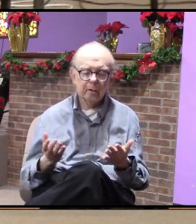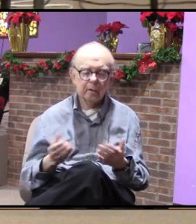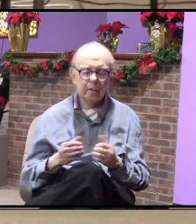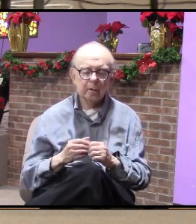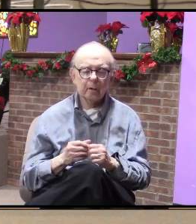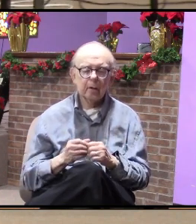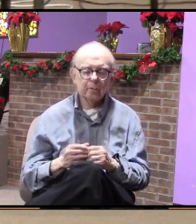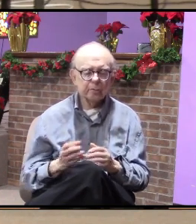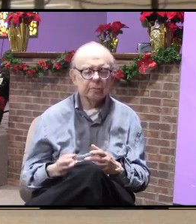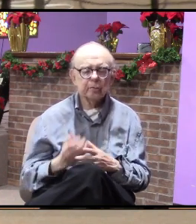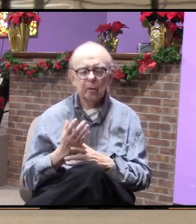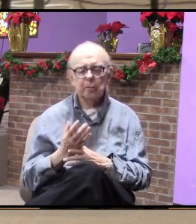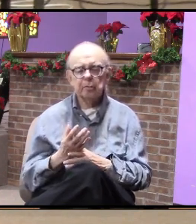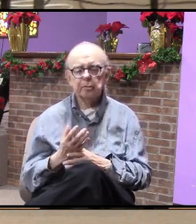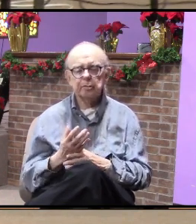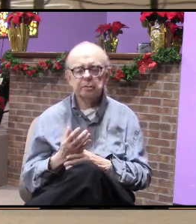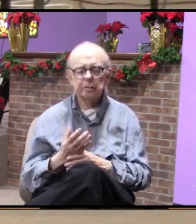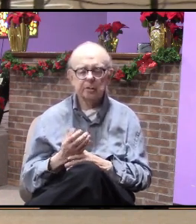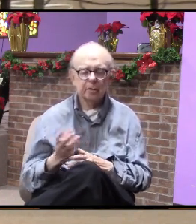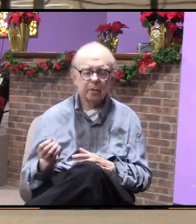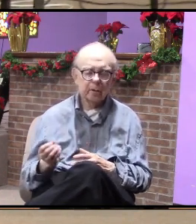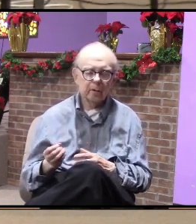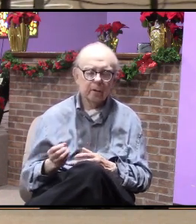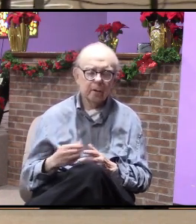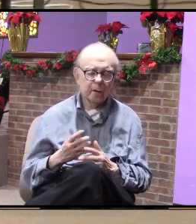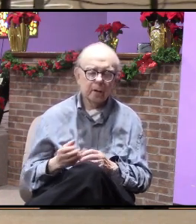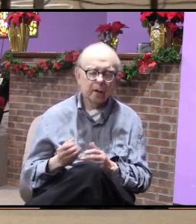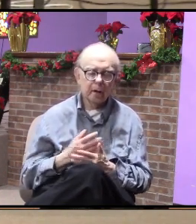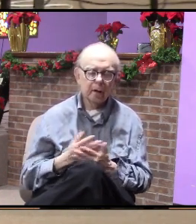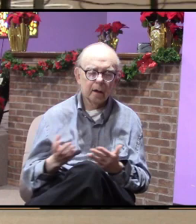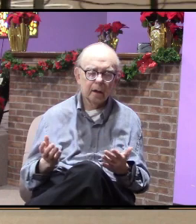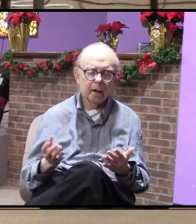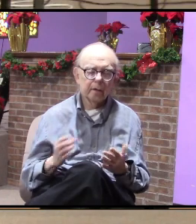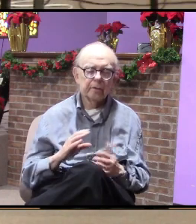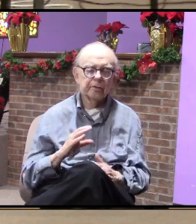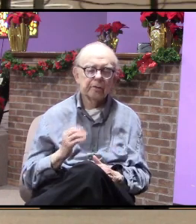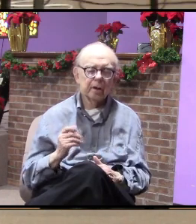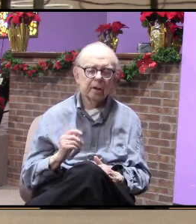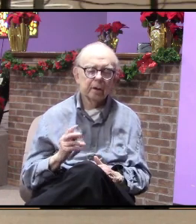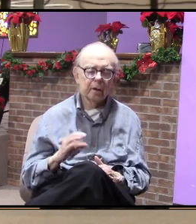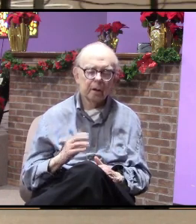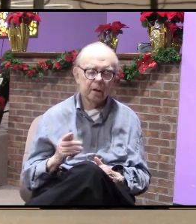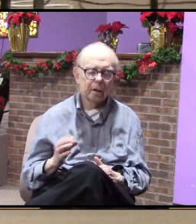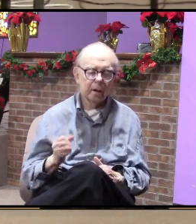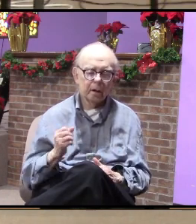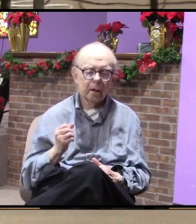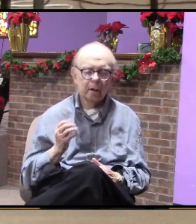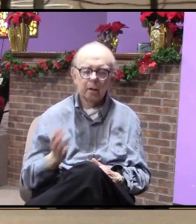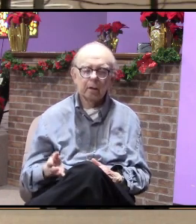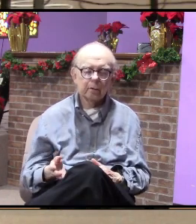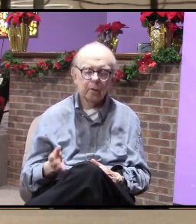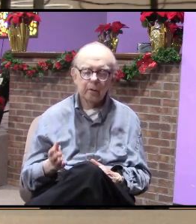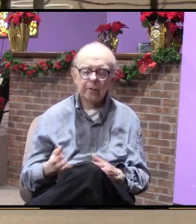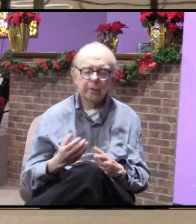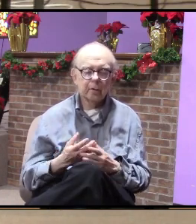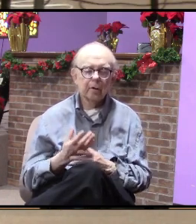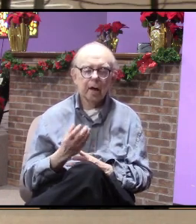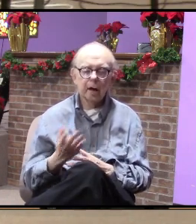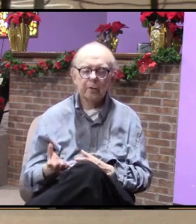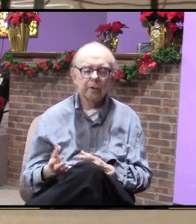continue to grow. And then we've got things like cactus that grow out there with very little